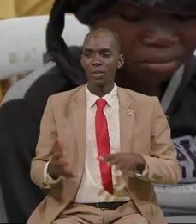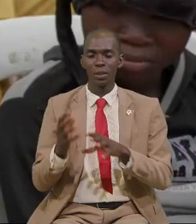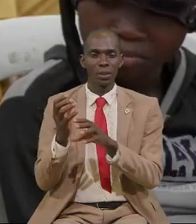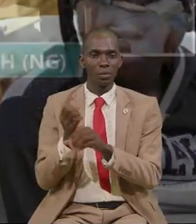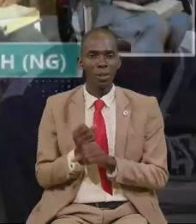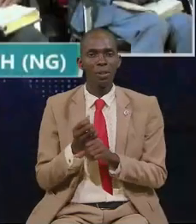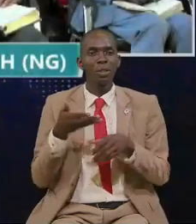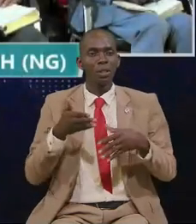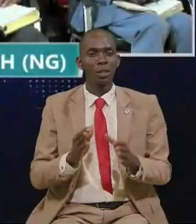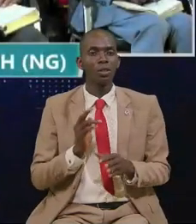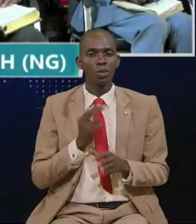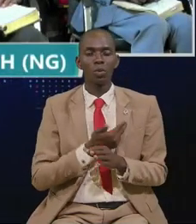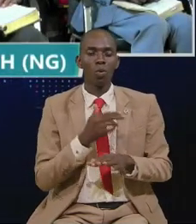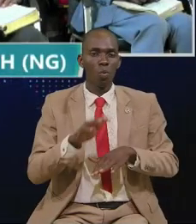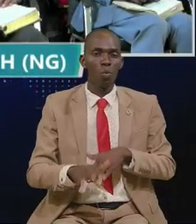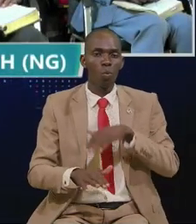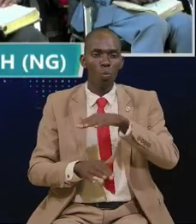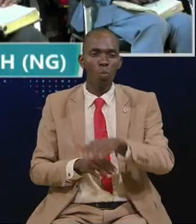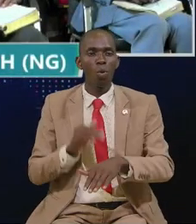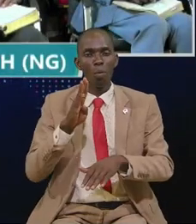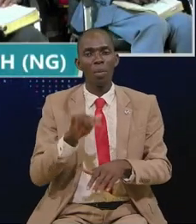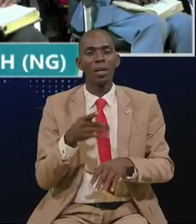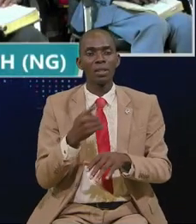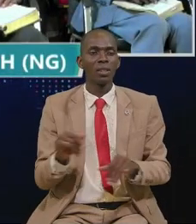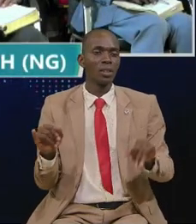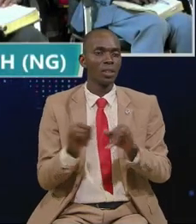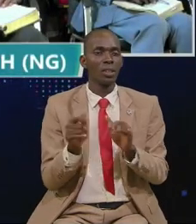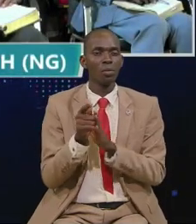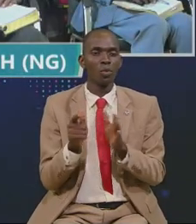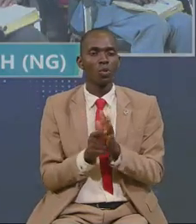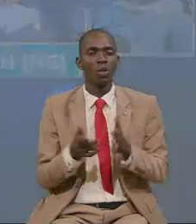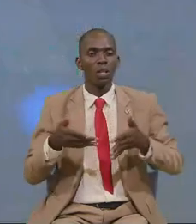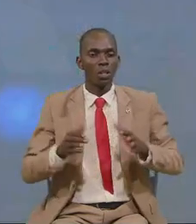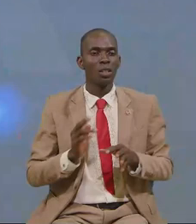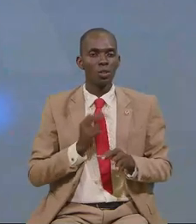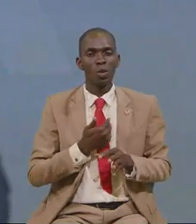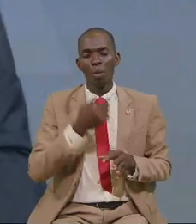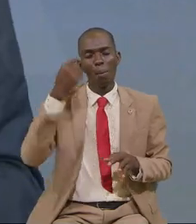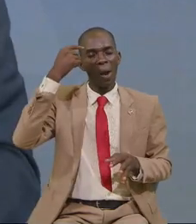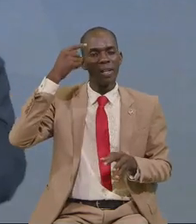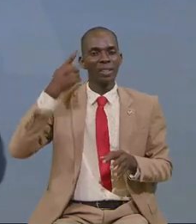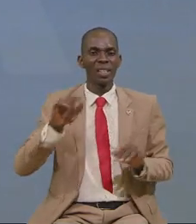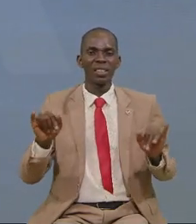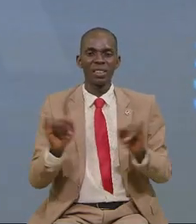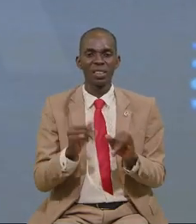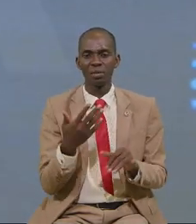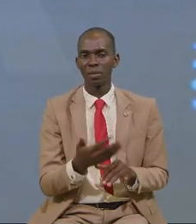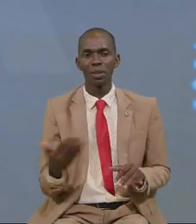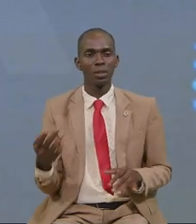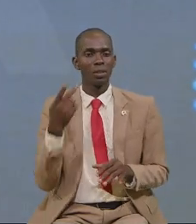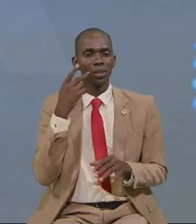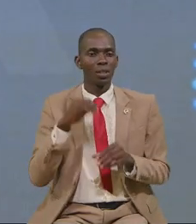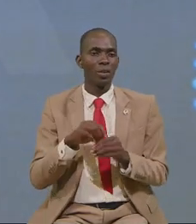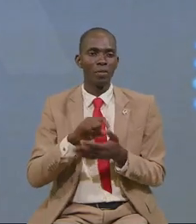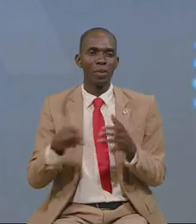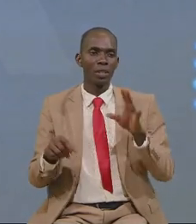by the same rule. Let us mind the same thing. Verse 17. Brethren, be